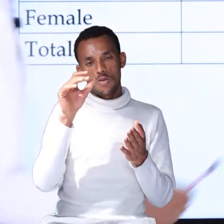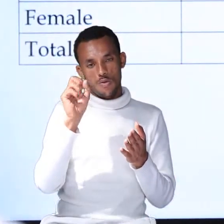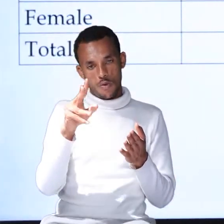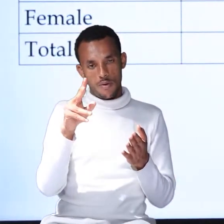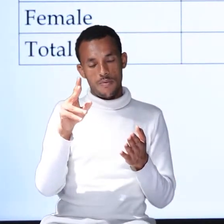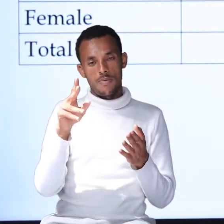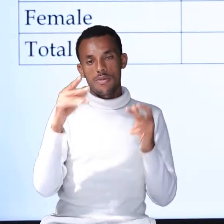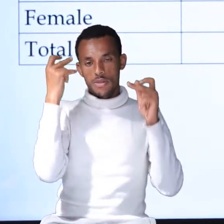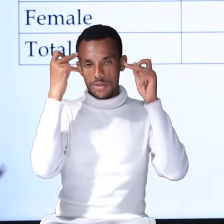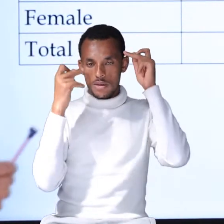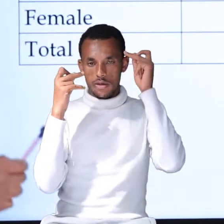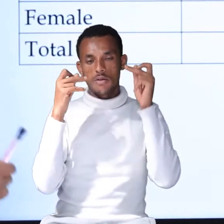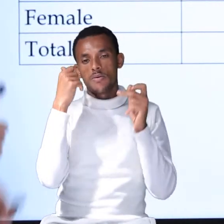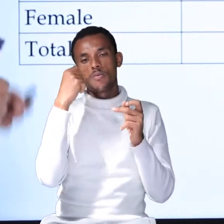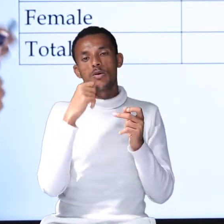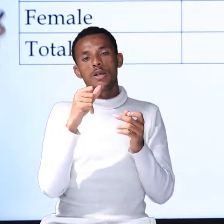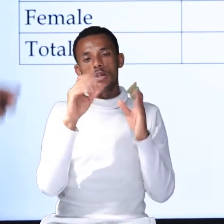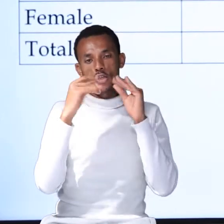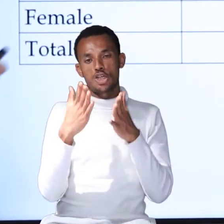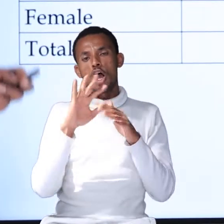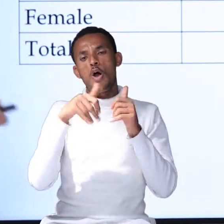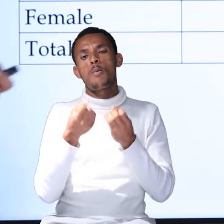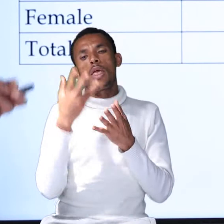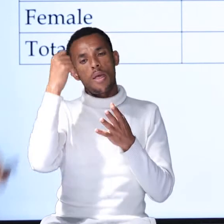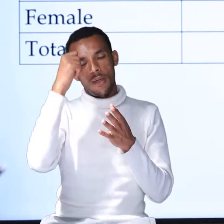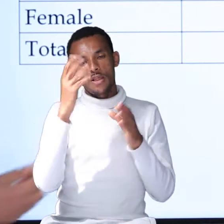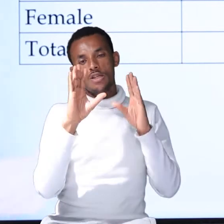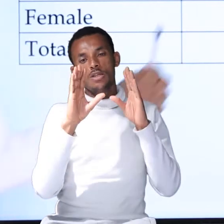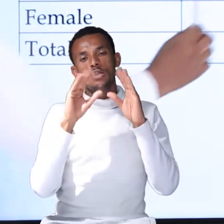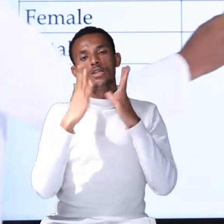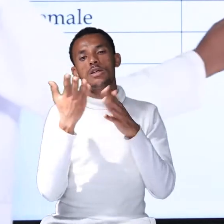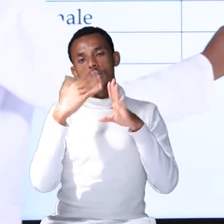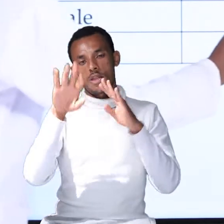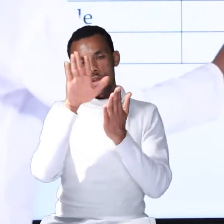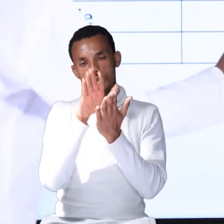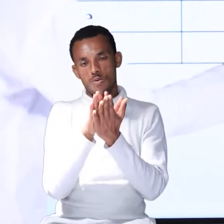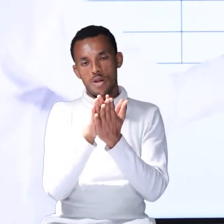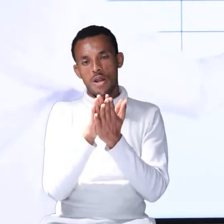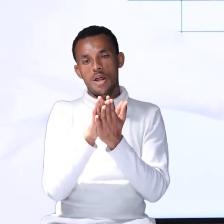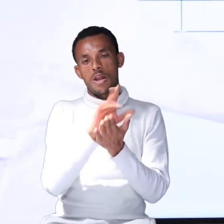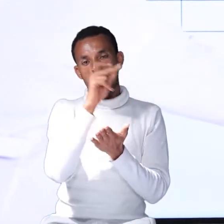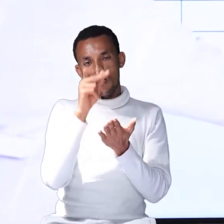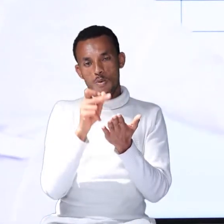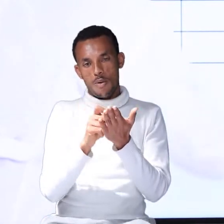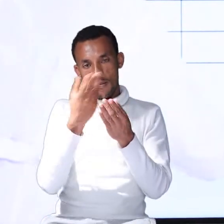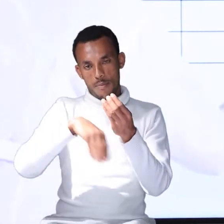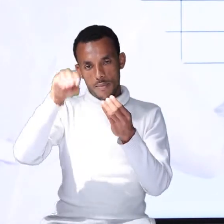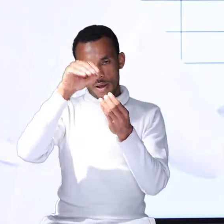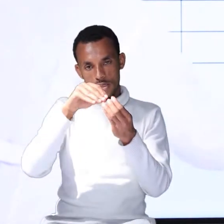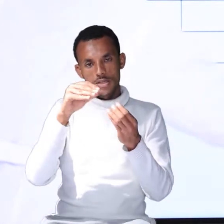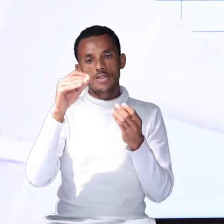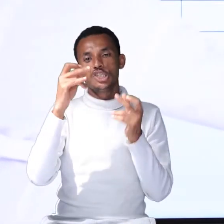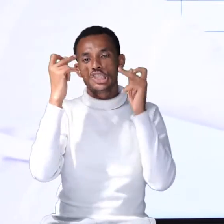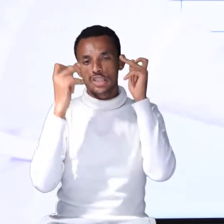holder. So how many male teachers are there in the school when you say diploma holders plus degree